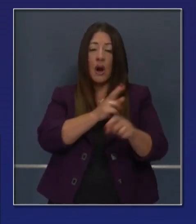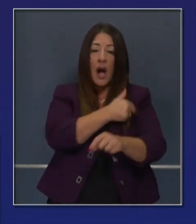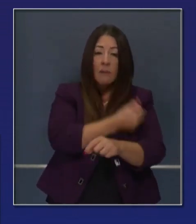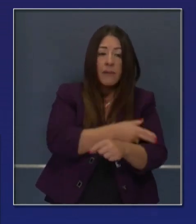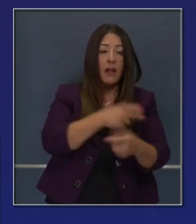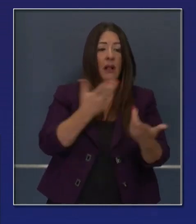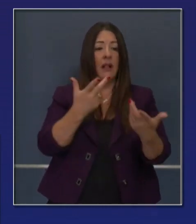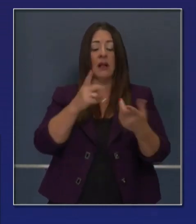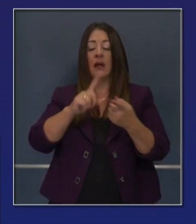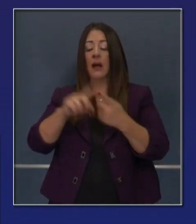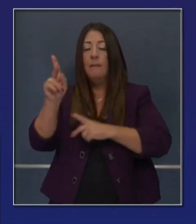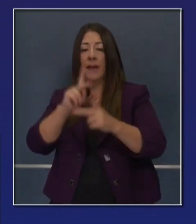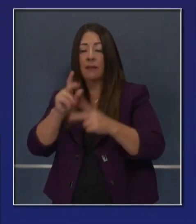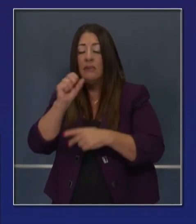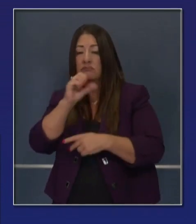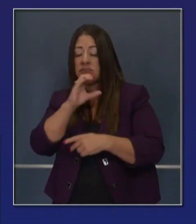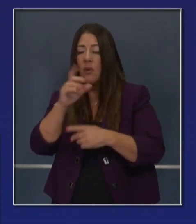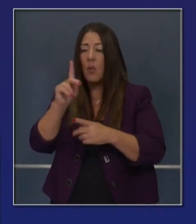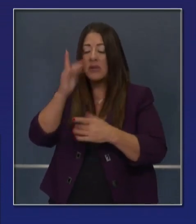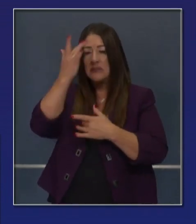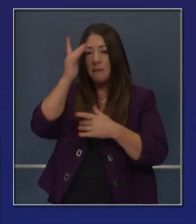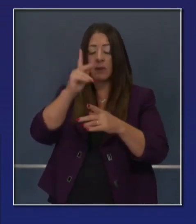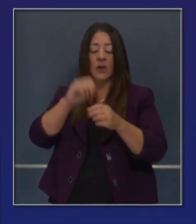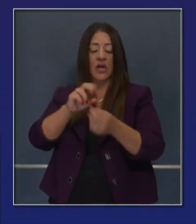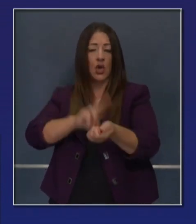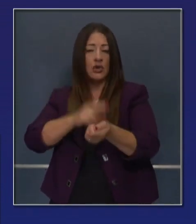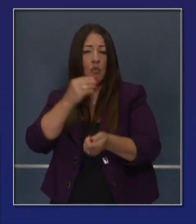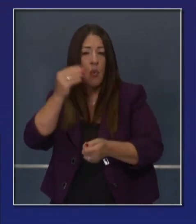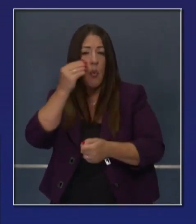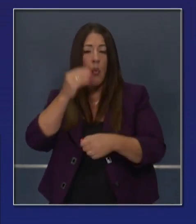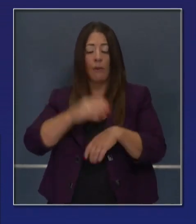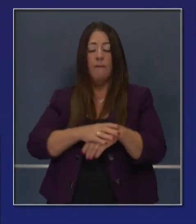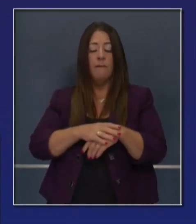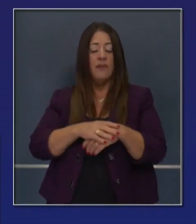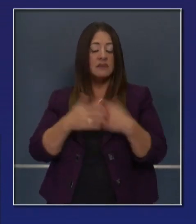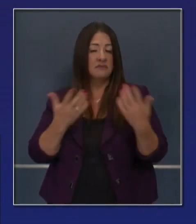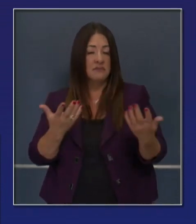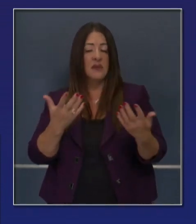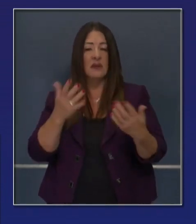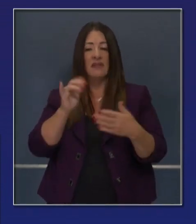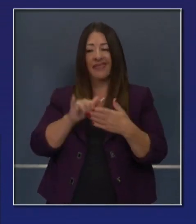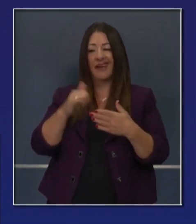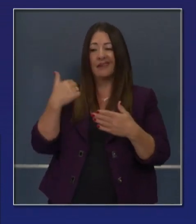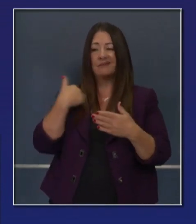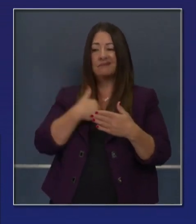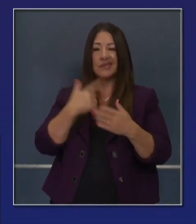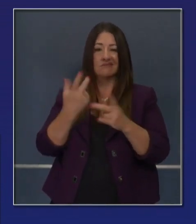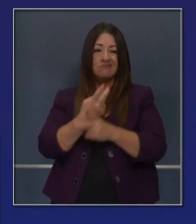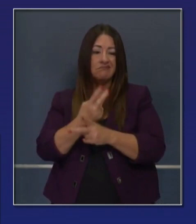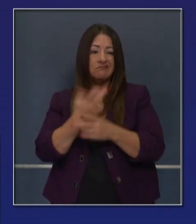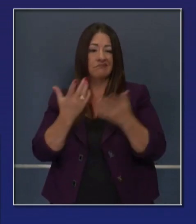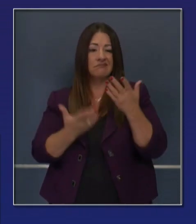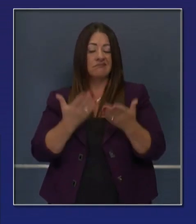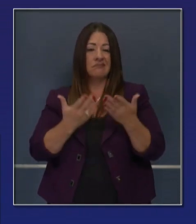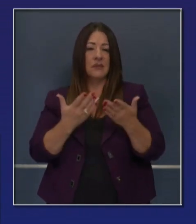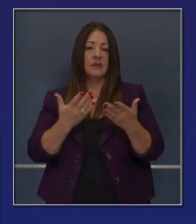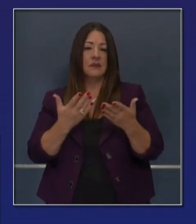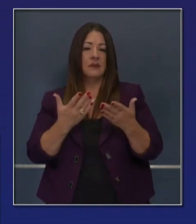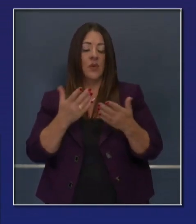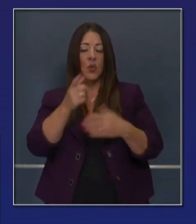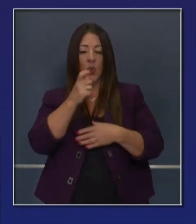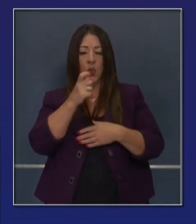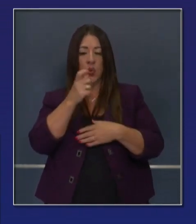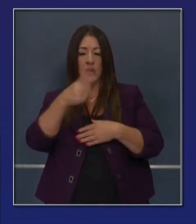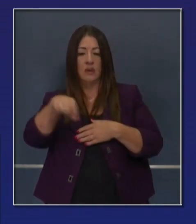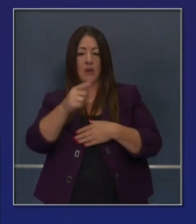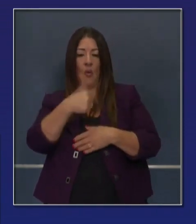nursing facilities, other places, really looking at that first group of Californians eligible to get the vaccine.